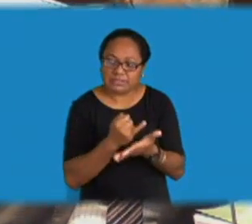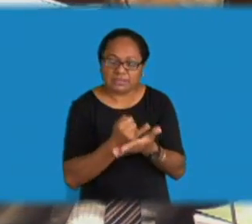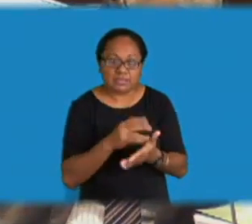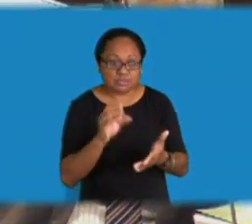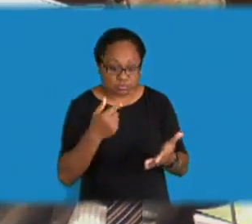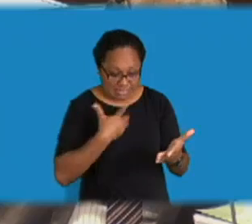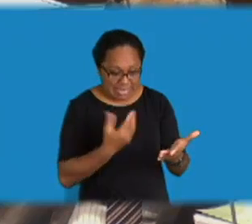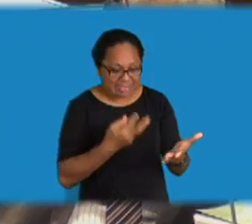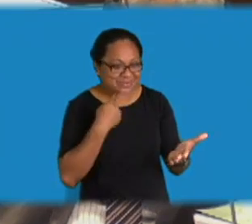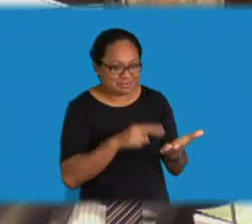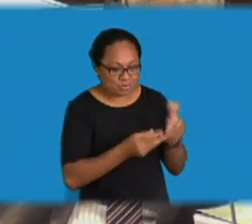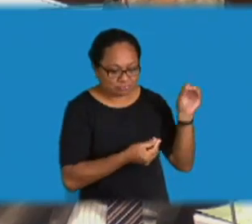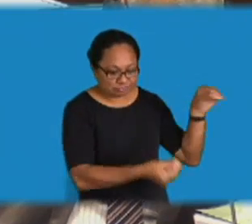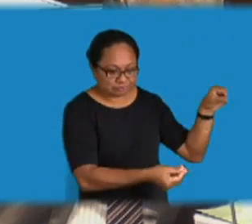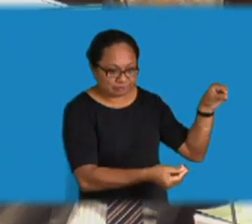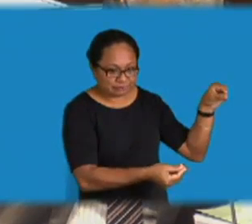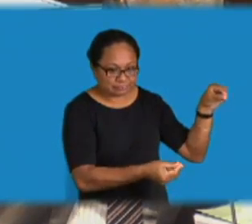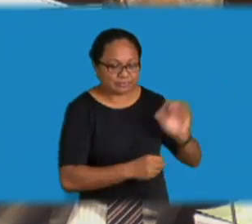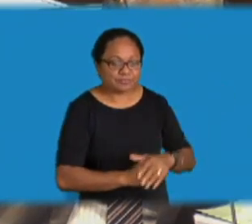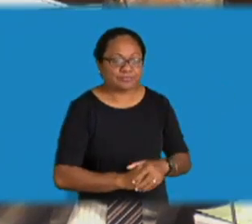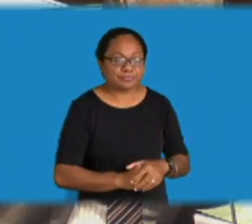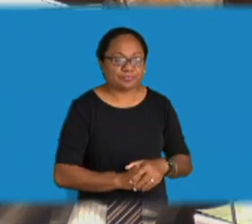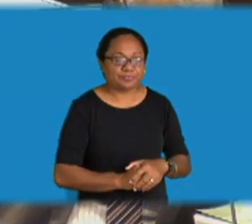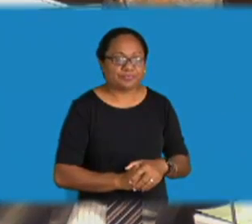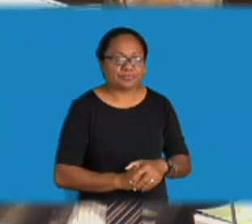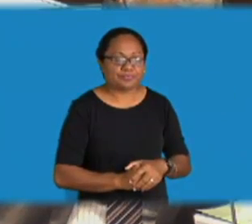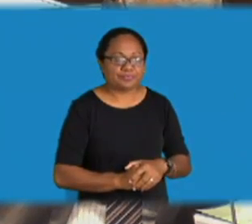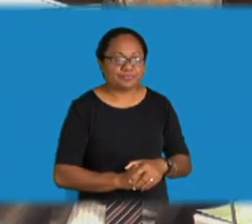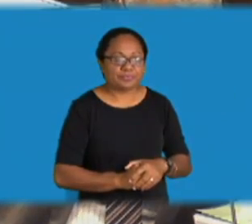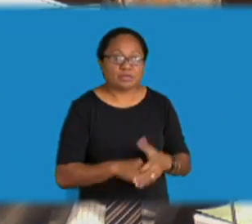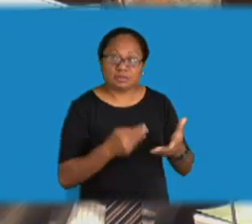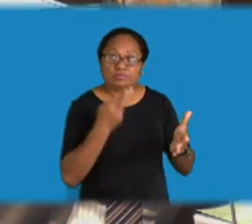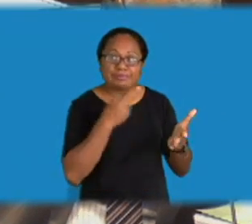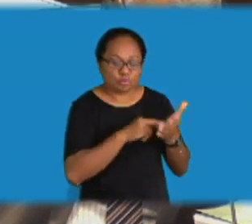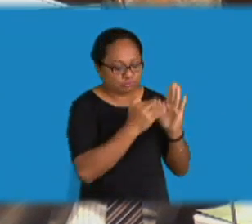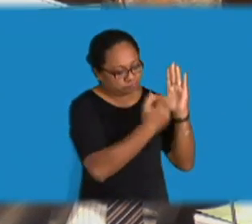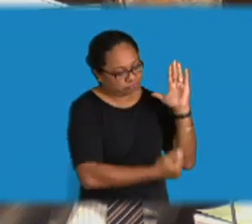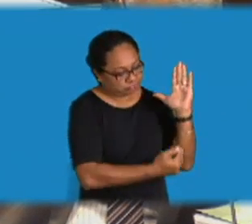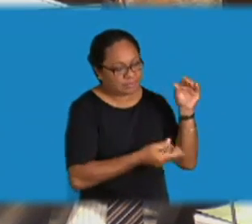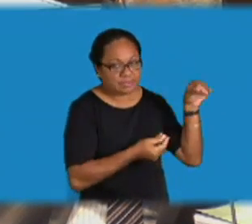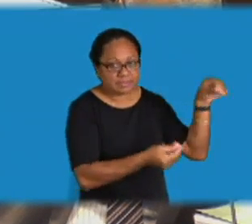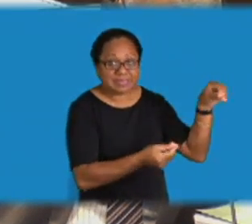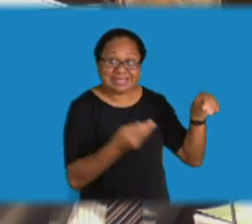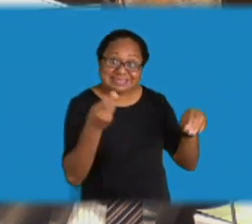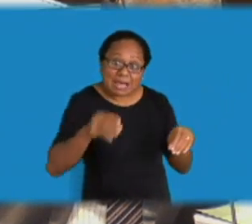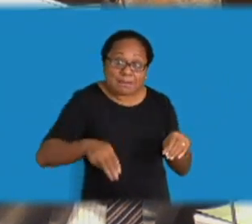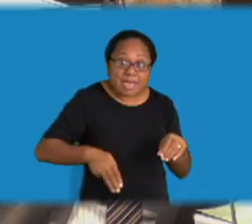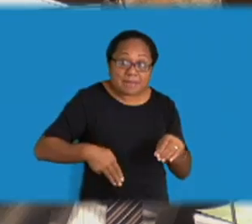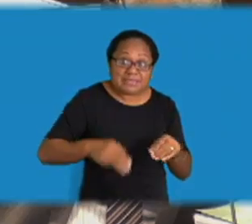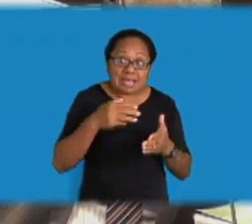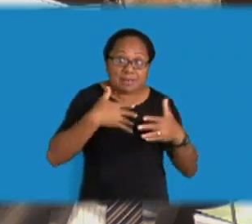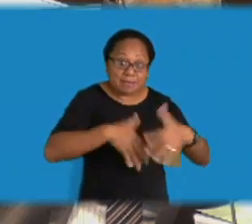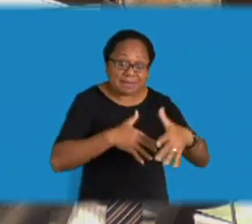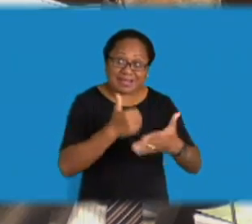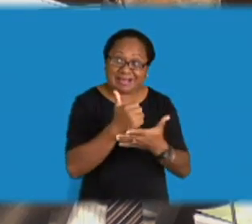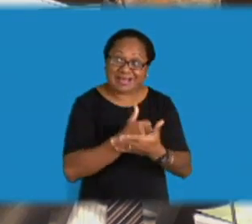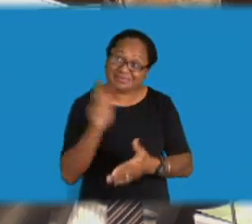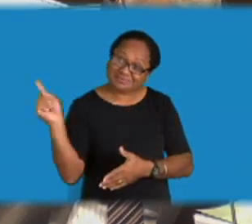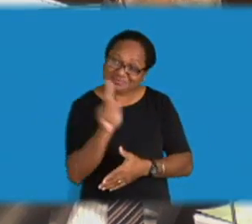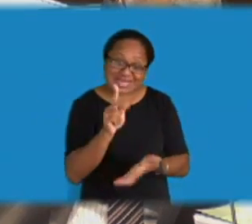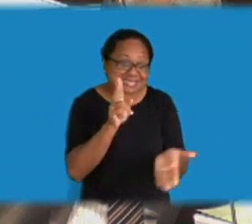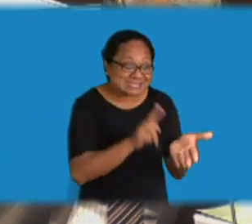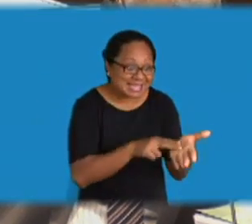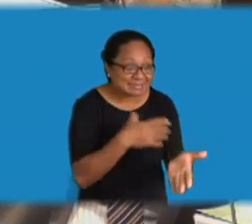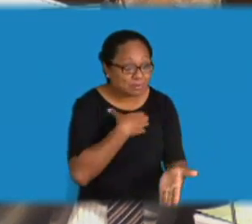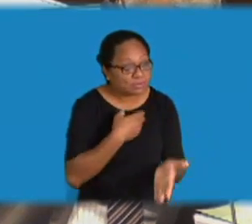me, that, this is the reports here, that some of the members of the Public Accounts Committee used to come in, sign in the morning